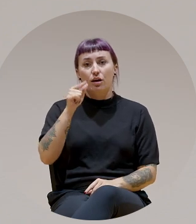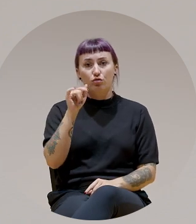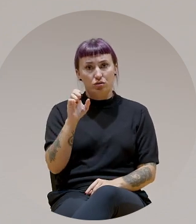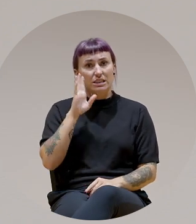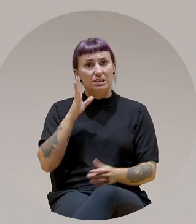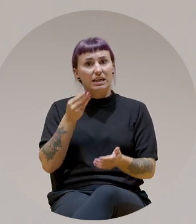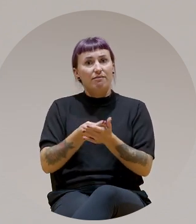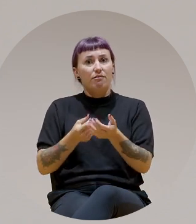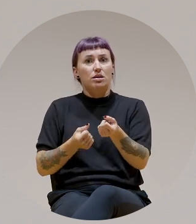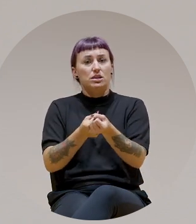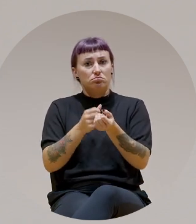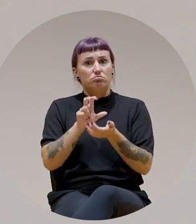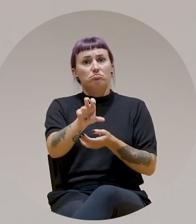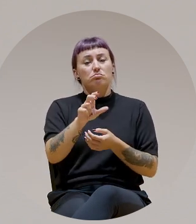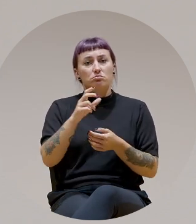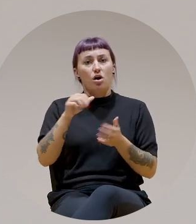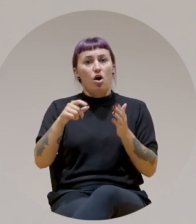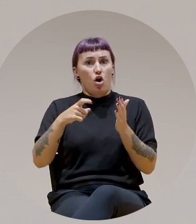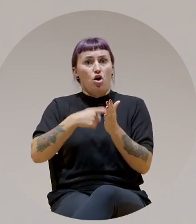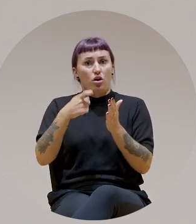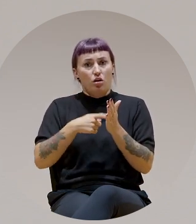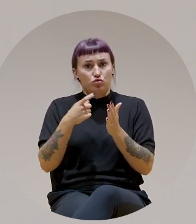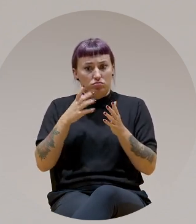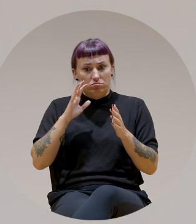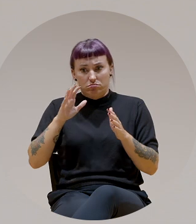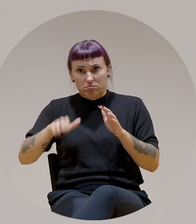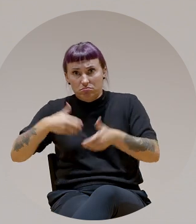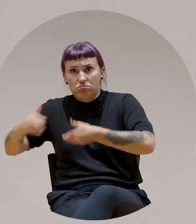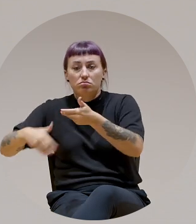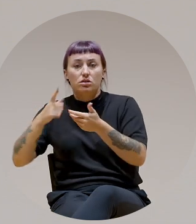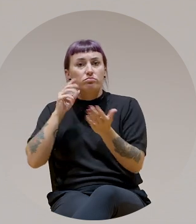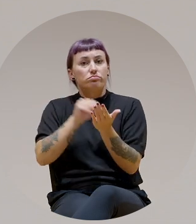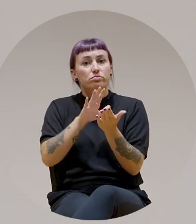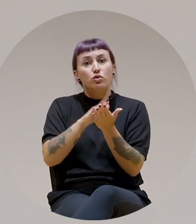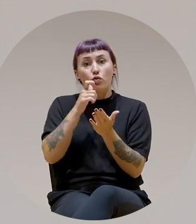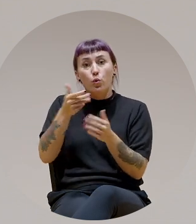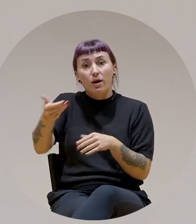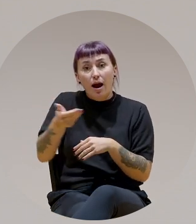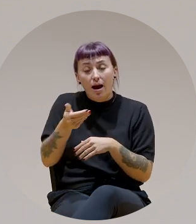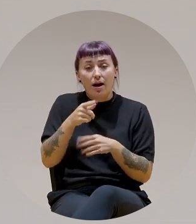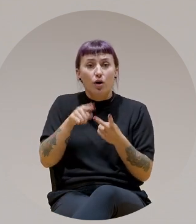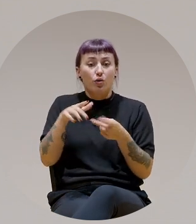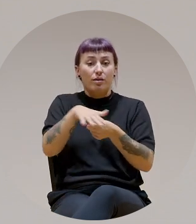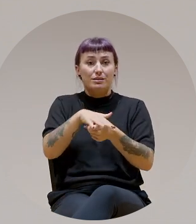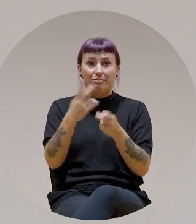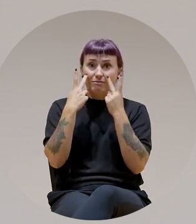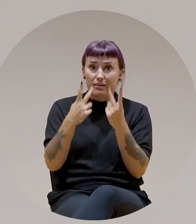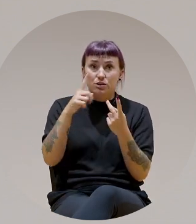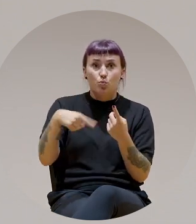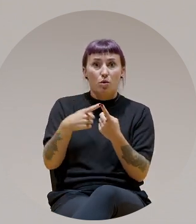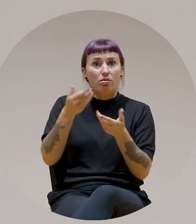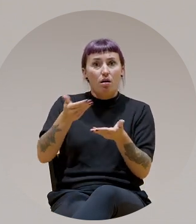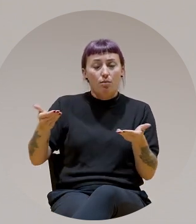funded archaeological digs. And so there's documentation of the archaeologists he hired, the sites they visited, when those